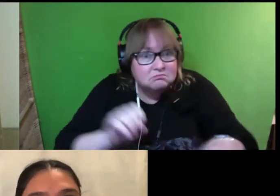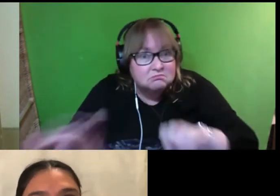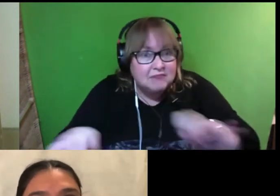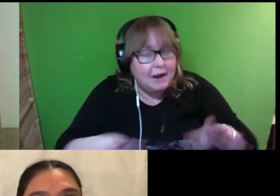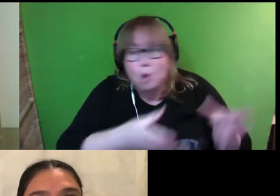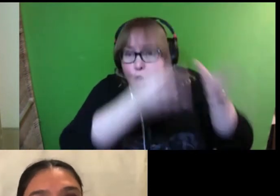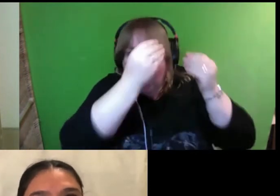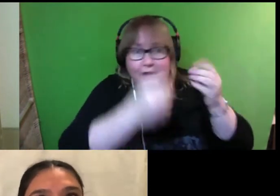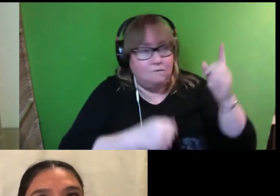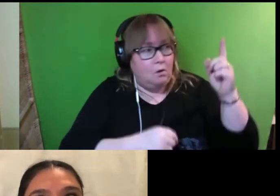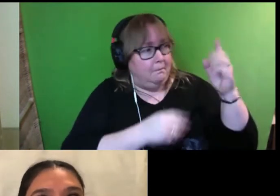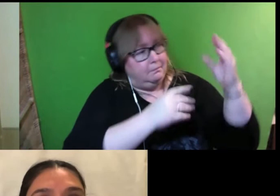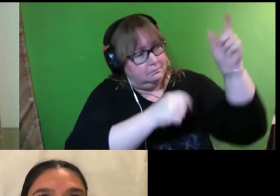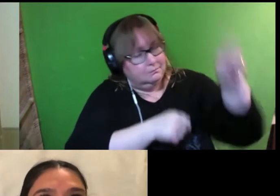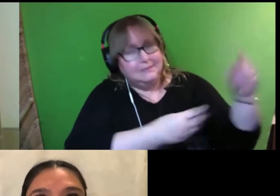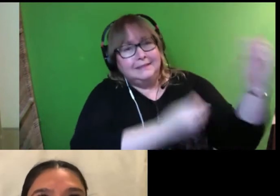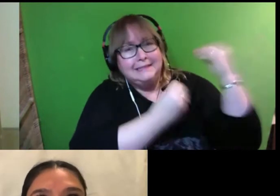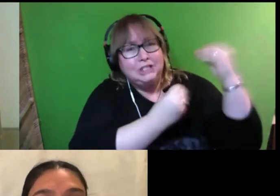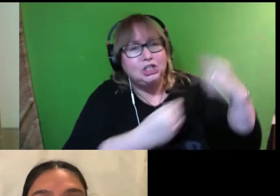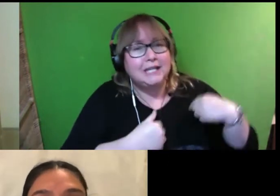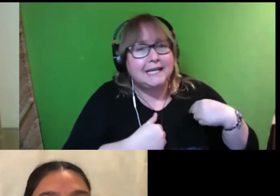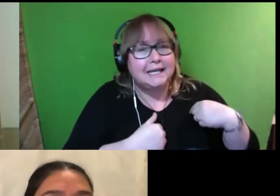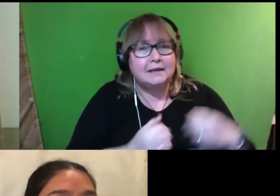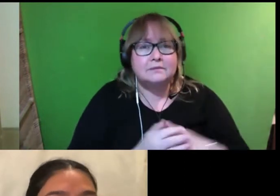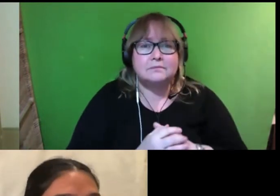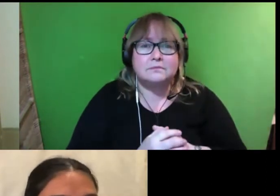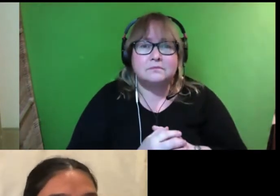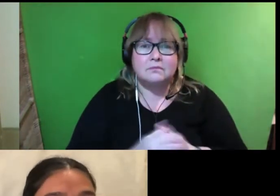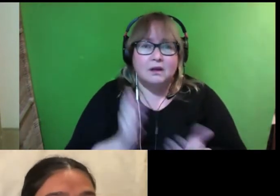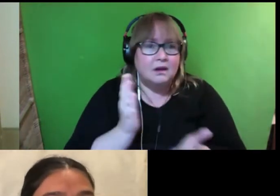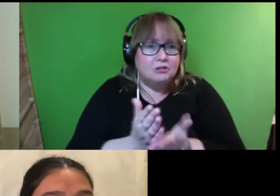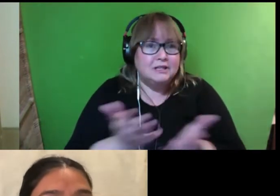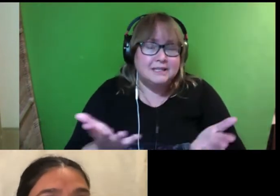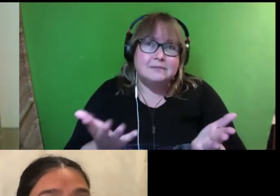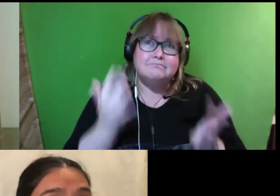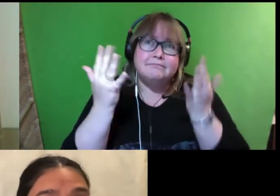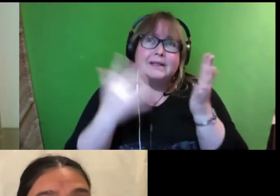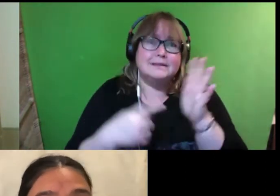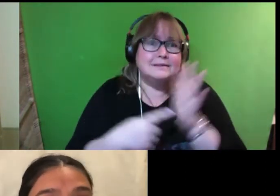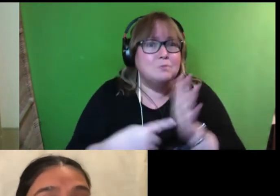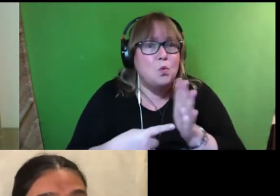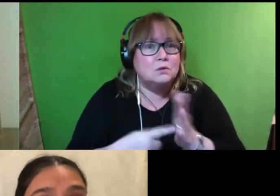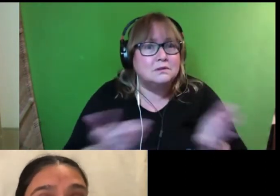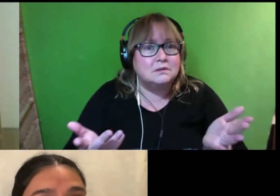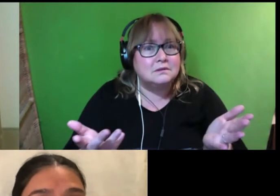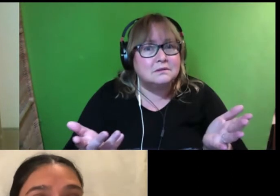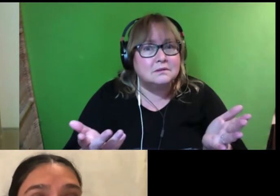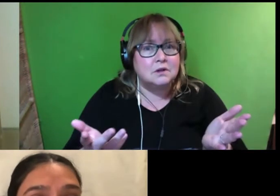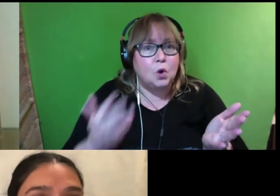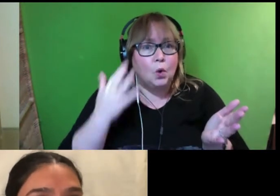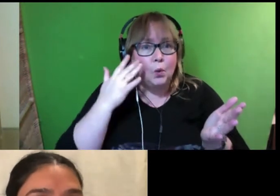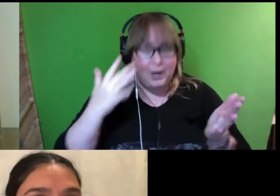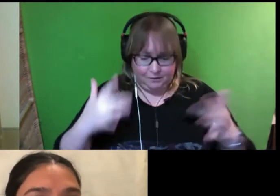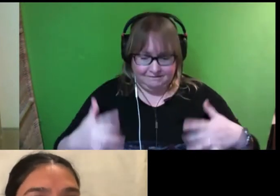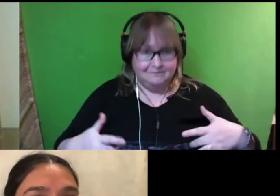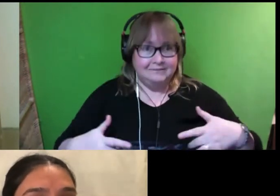And often when I think about that, that's what it comes down to. When we are in a state of fight